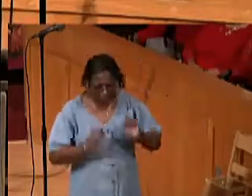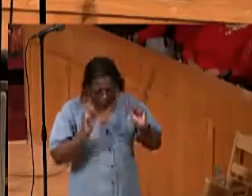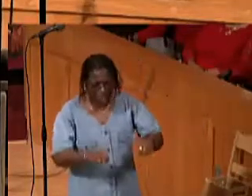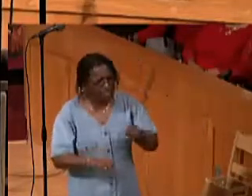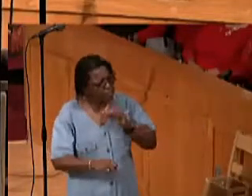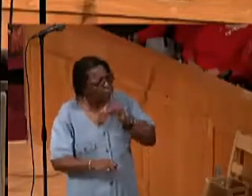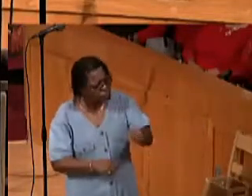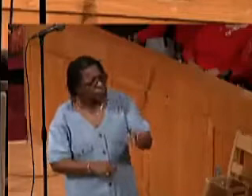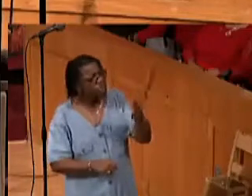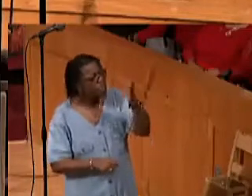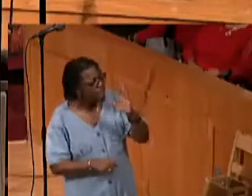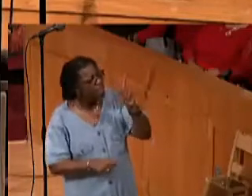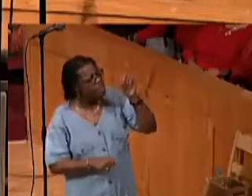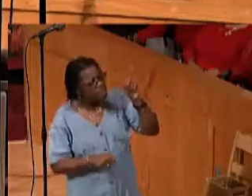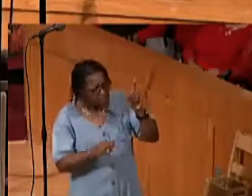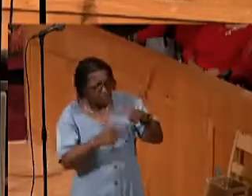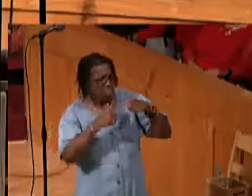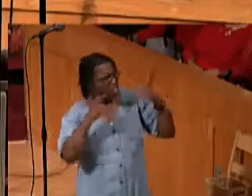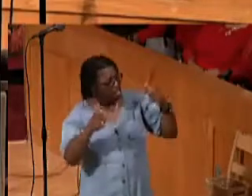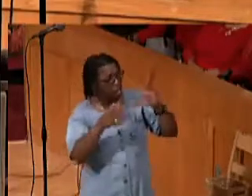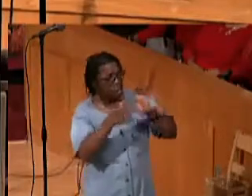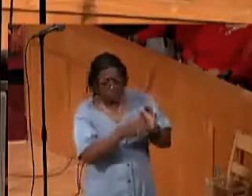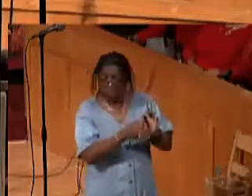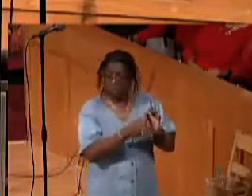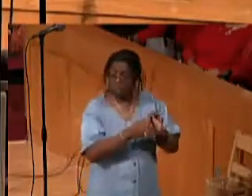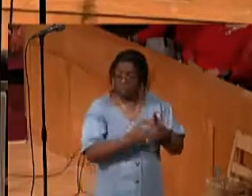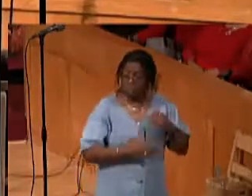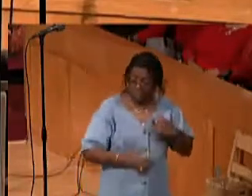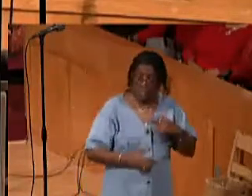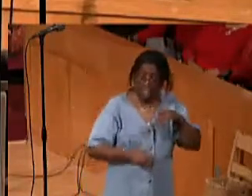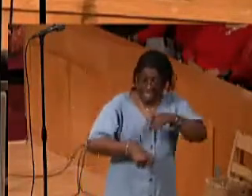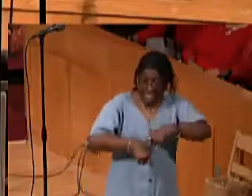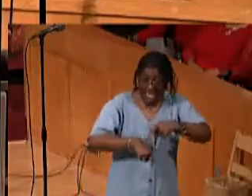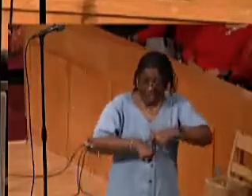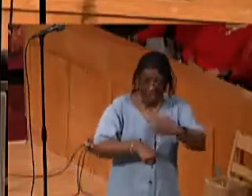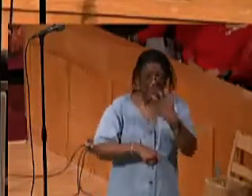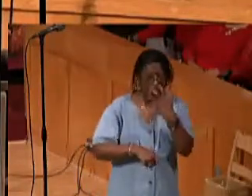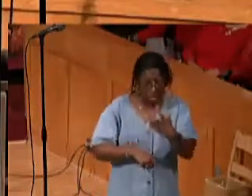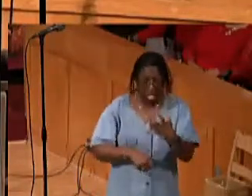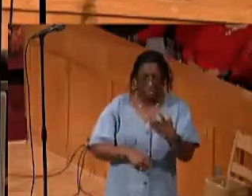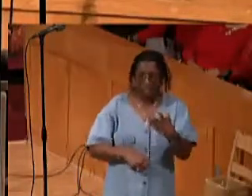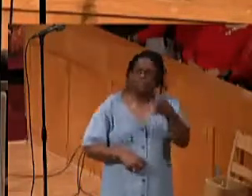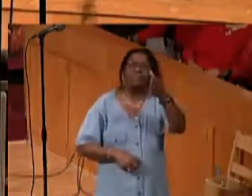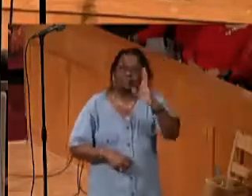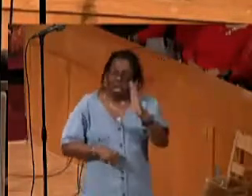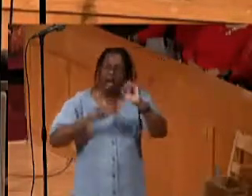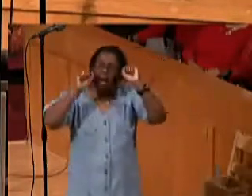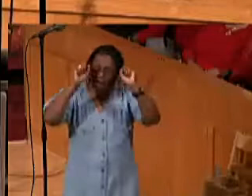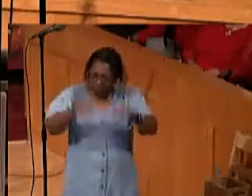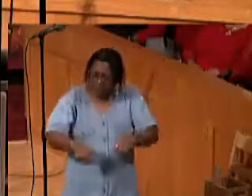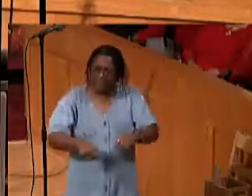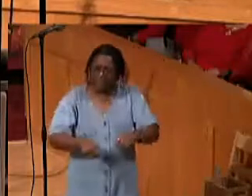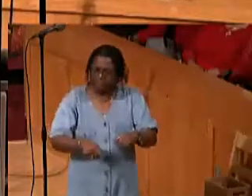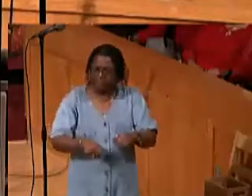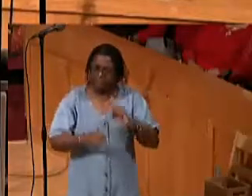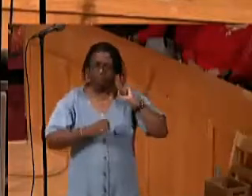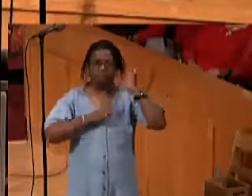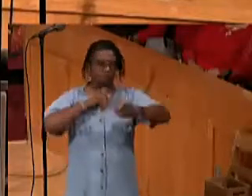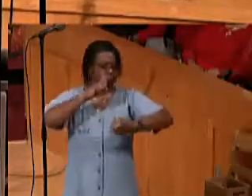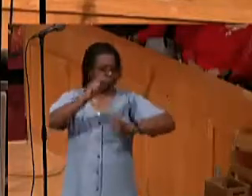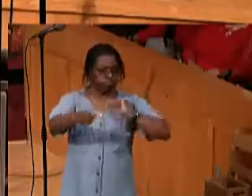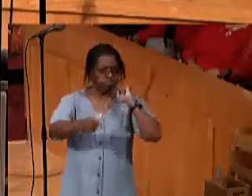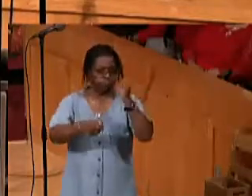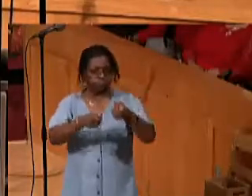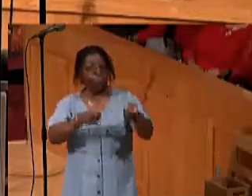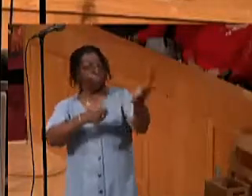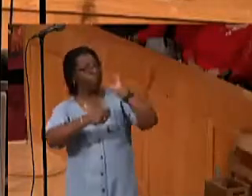When people say times are going to get bad, enlarge him. My God is able to supply all of my needs according to his